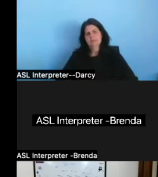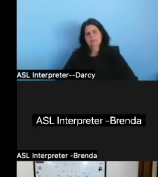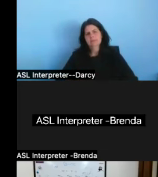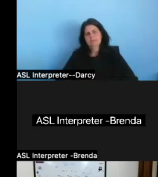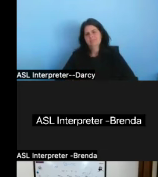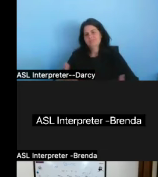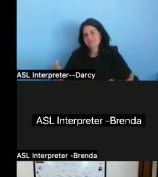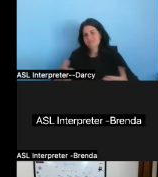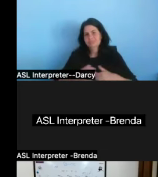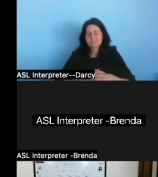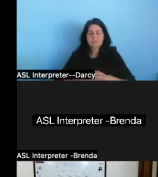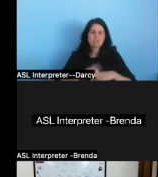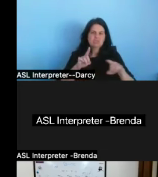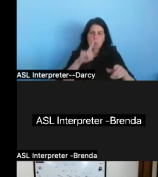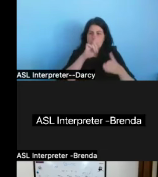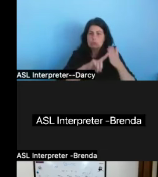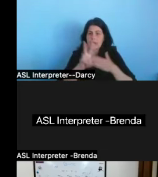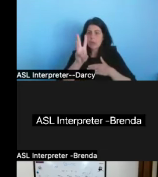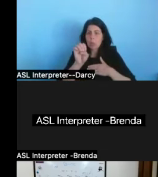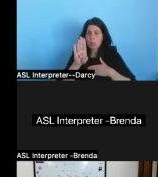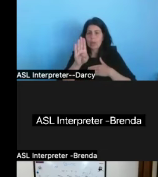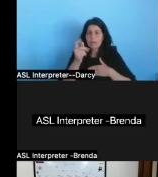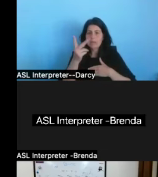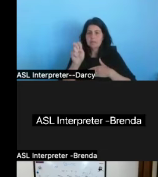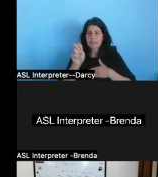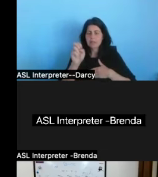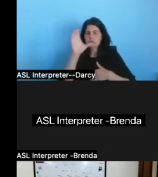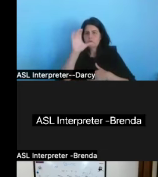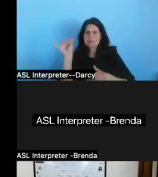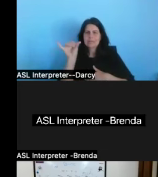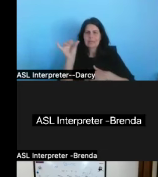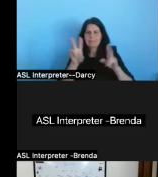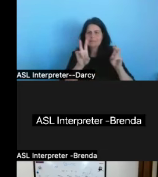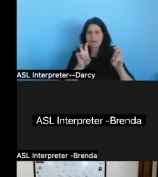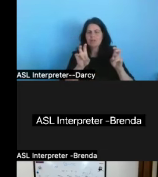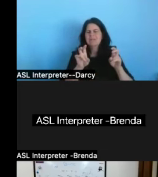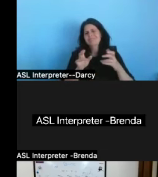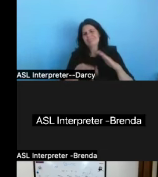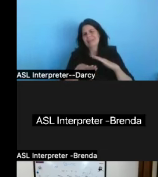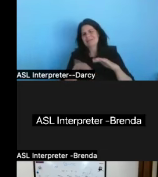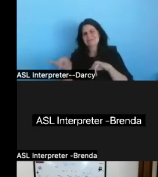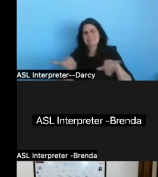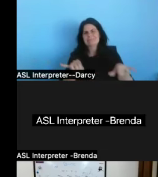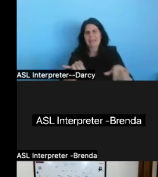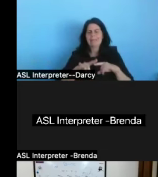if you like go to that website and search for the same title, they're basically the same. It just isn't